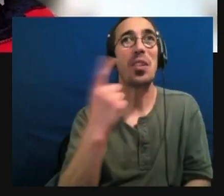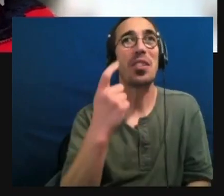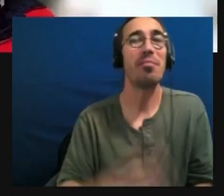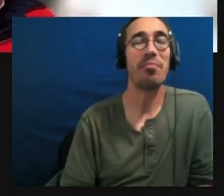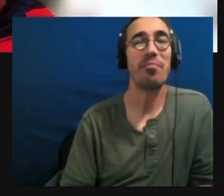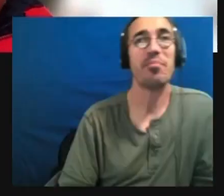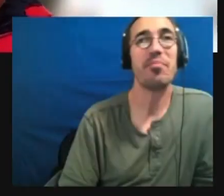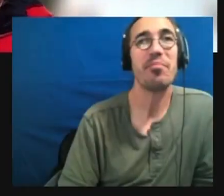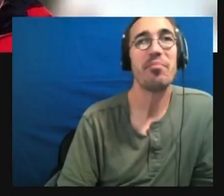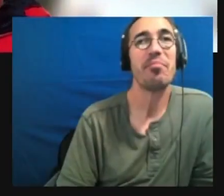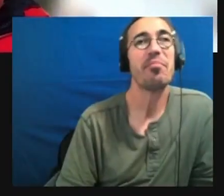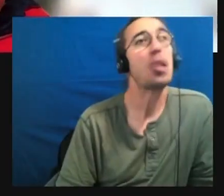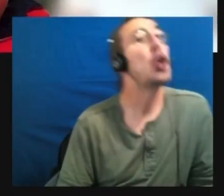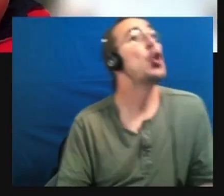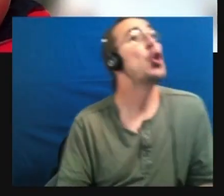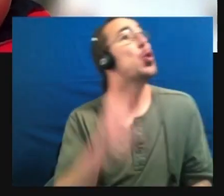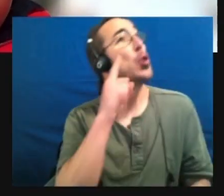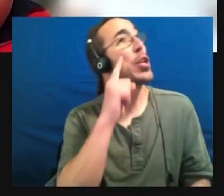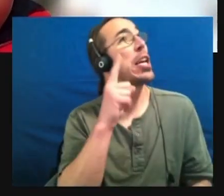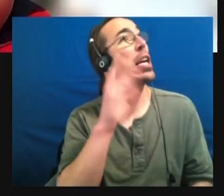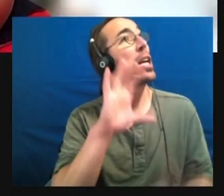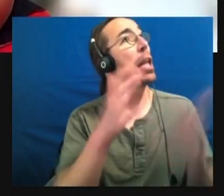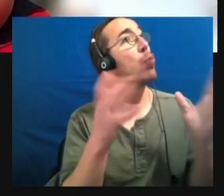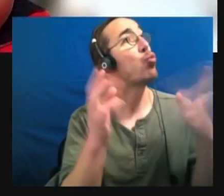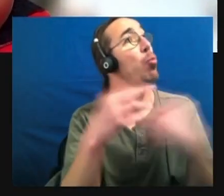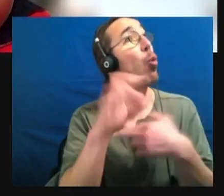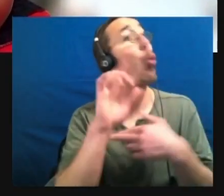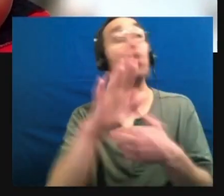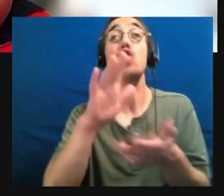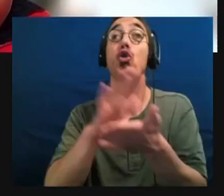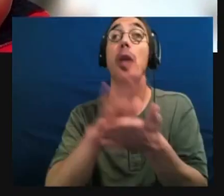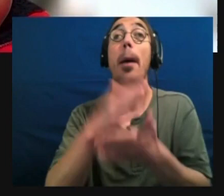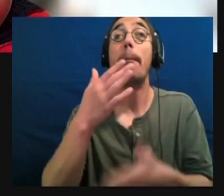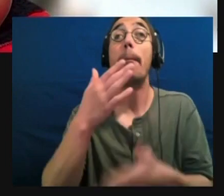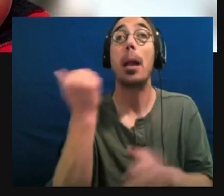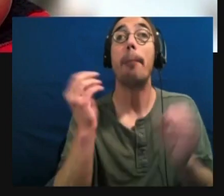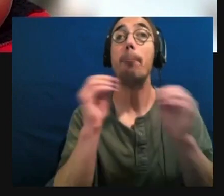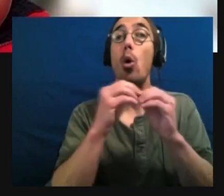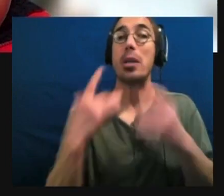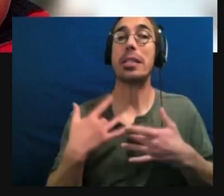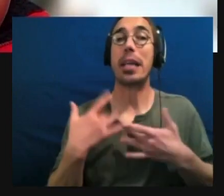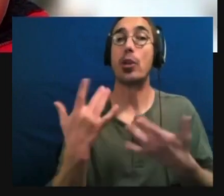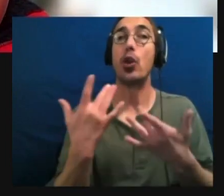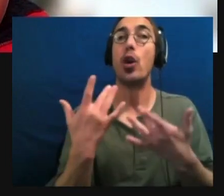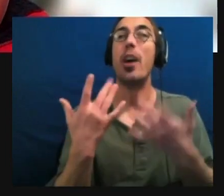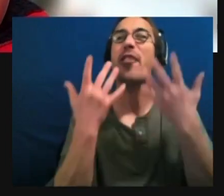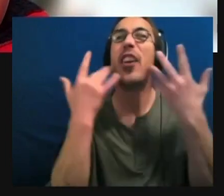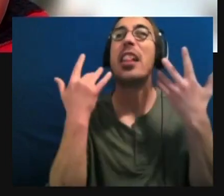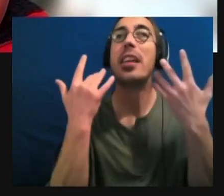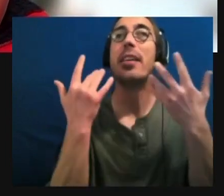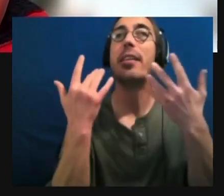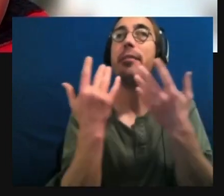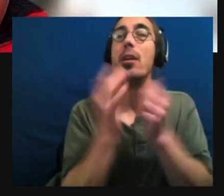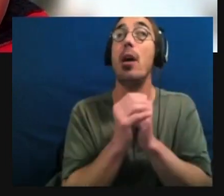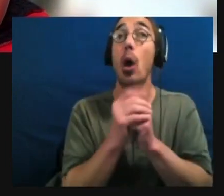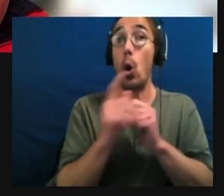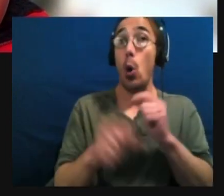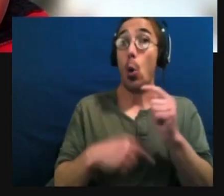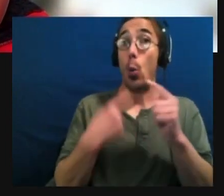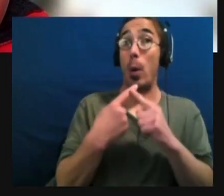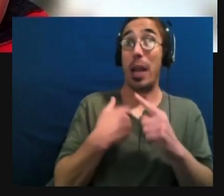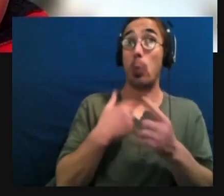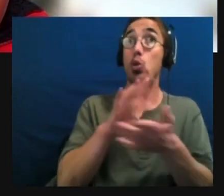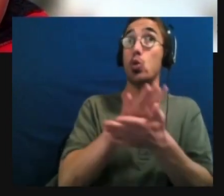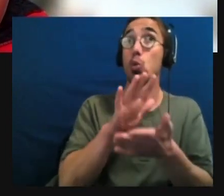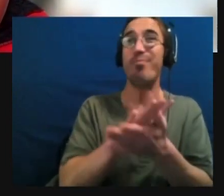Do you think that classrooms or schools are getting better to be more sensory friendly? Because when I was in school, it was not.